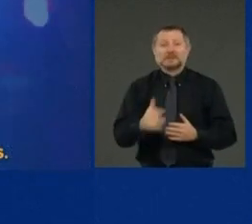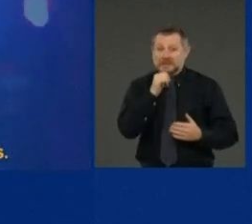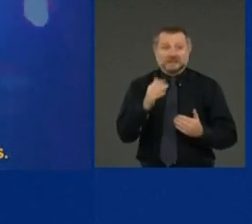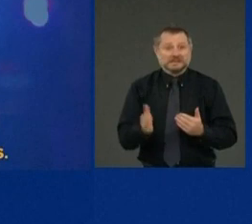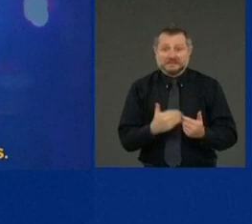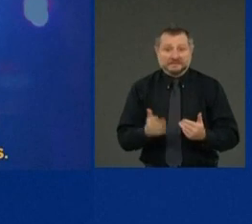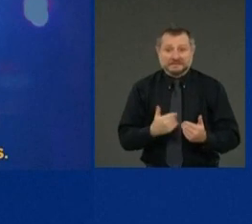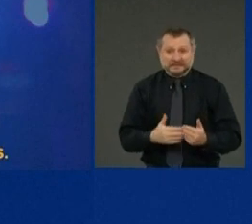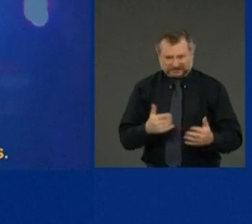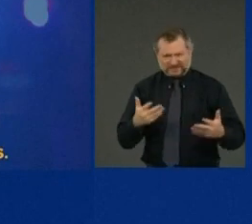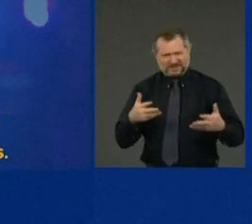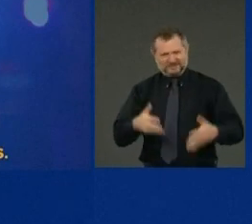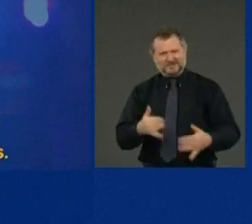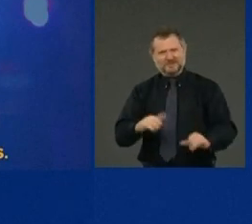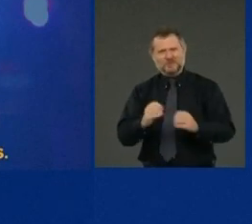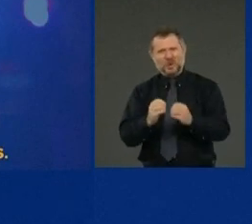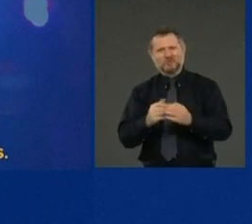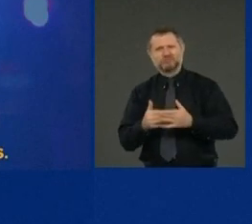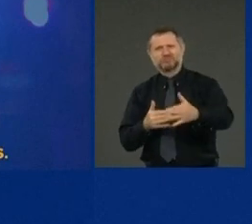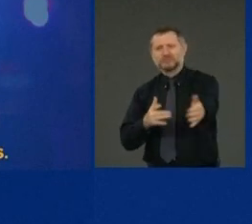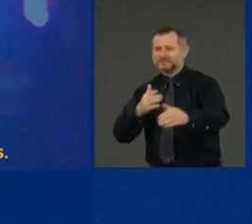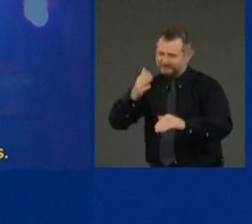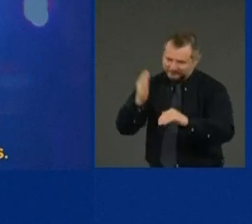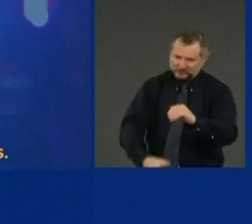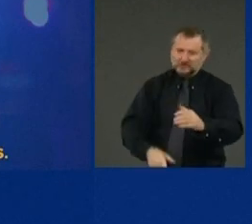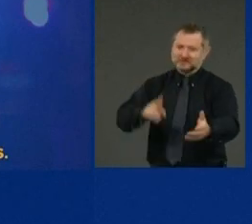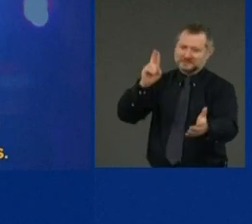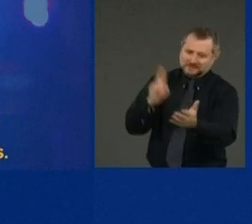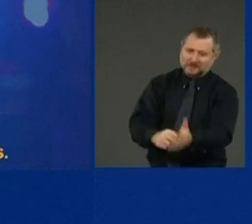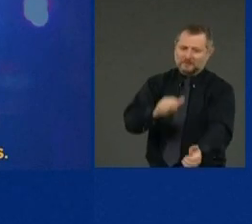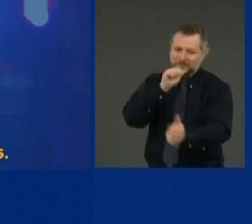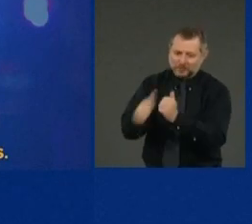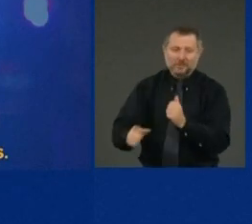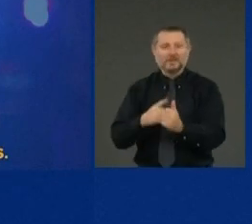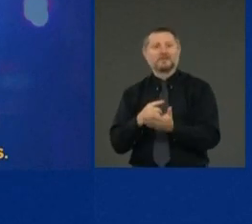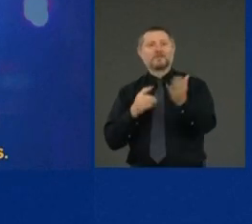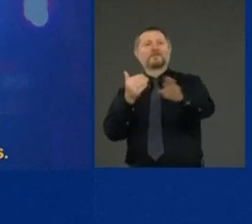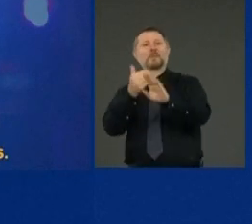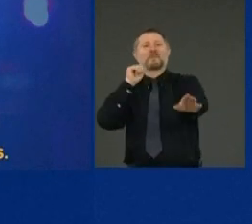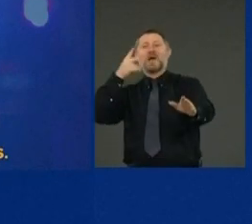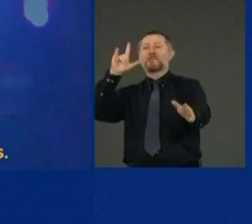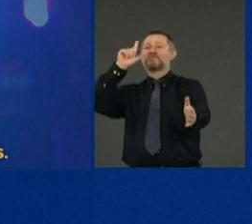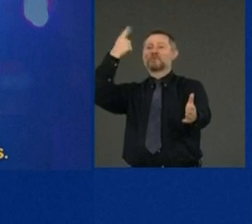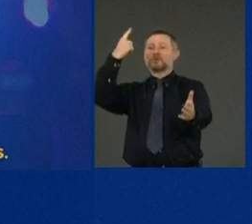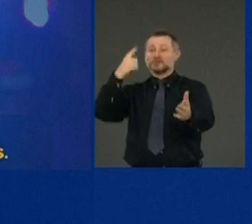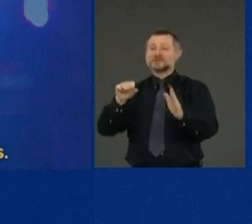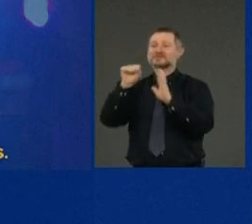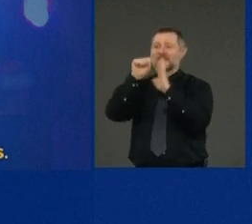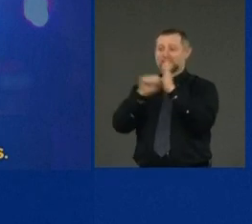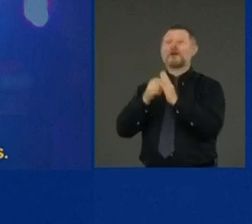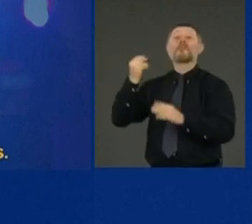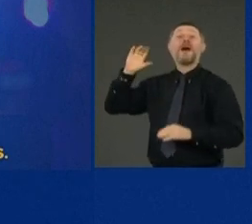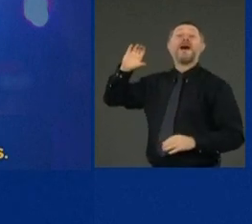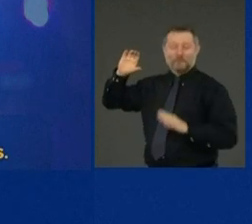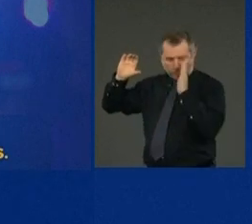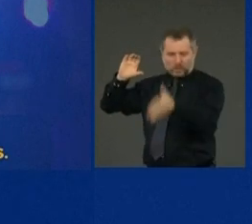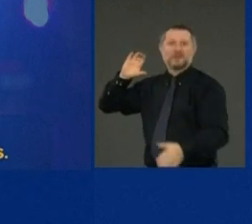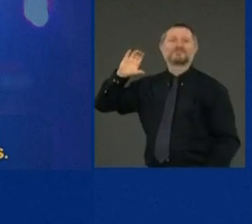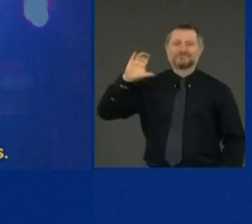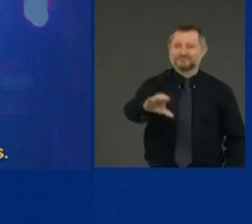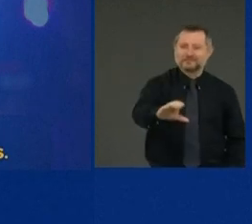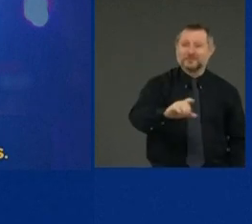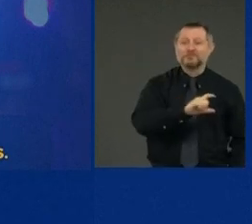if you want funding from the state. And answer the tough questions that will actually bring about